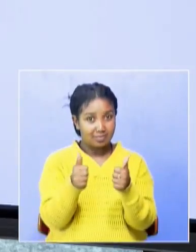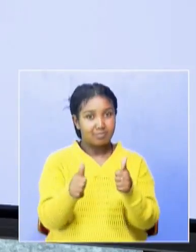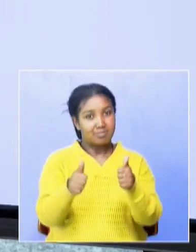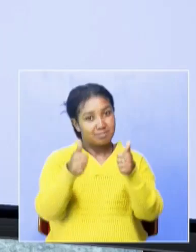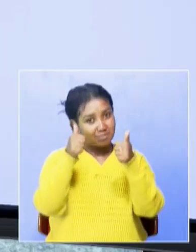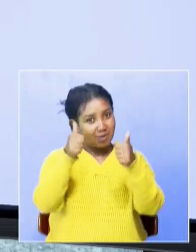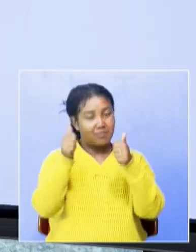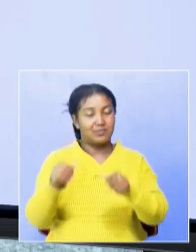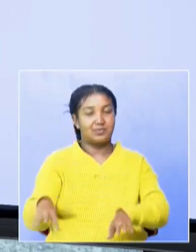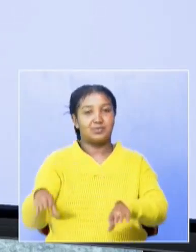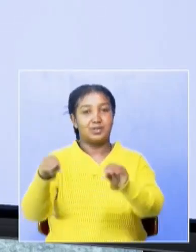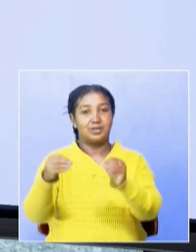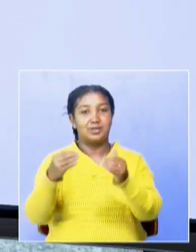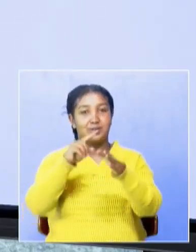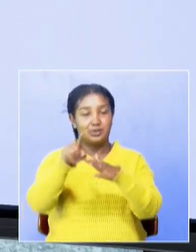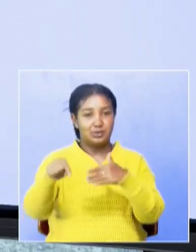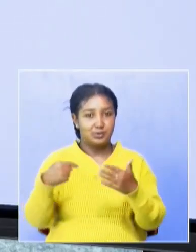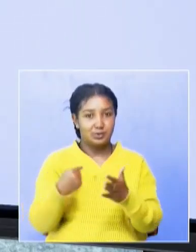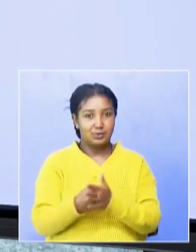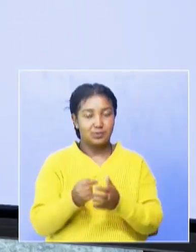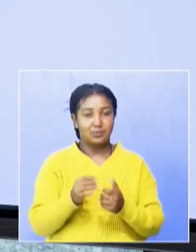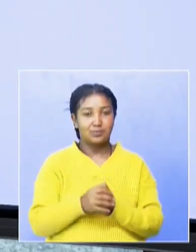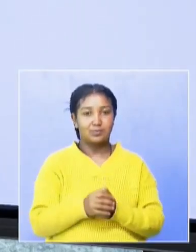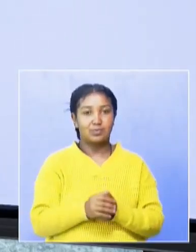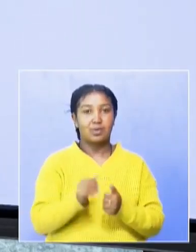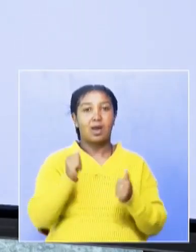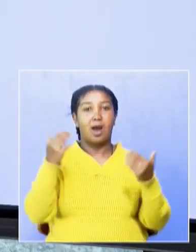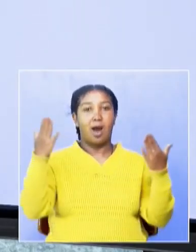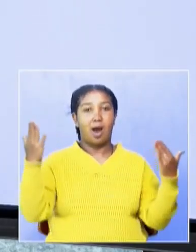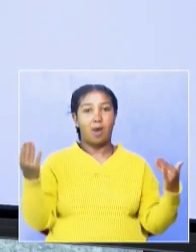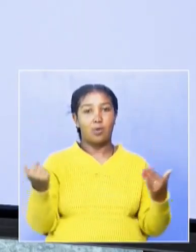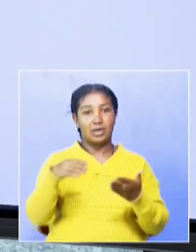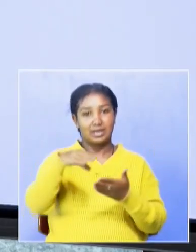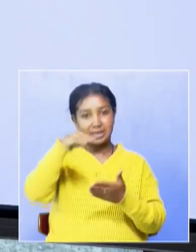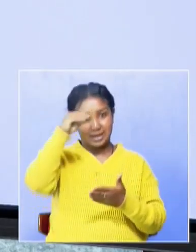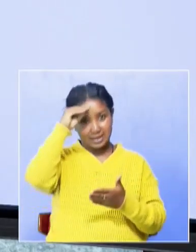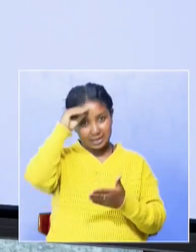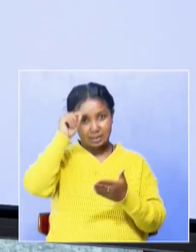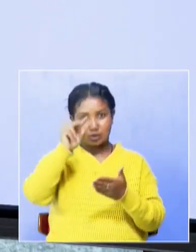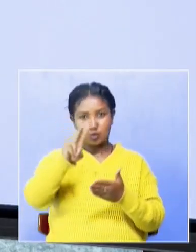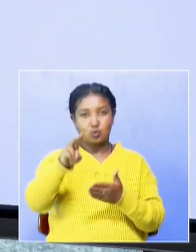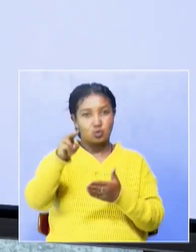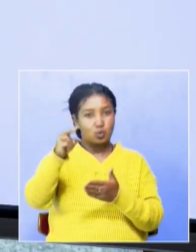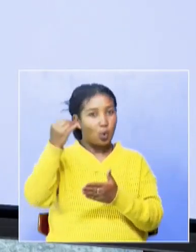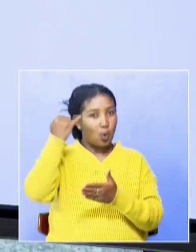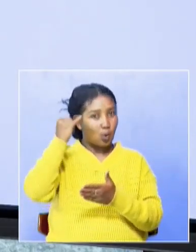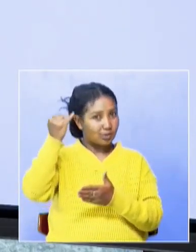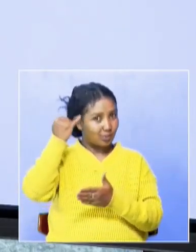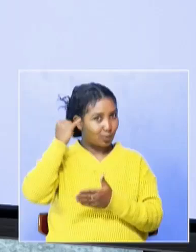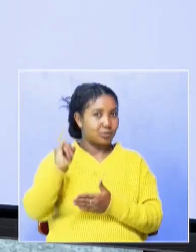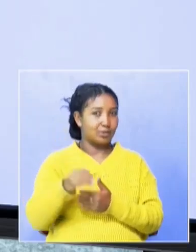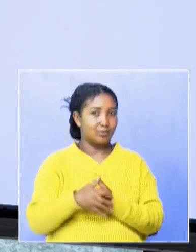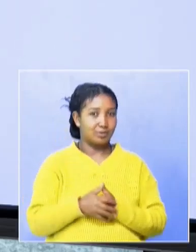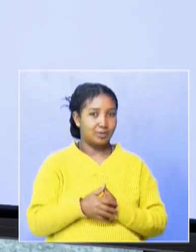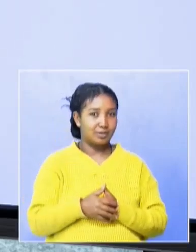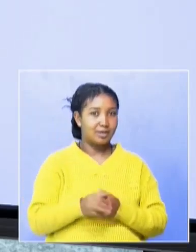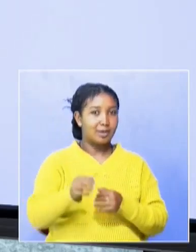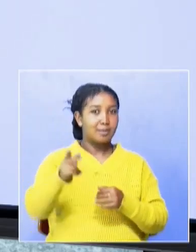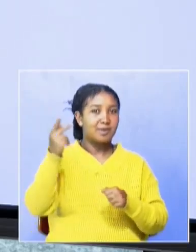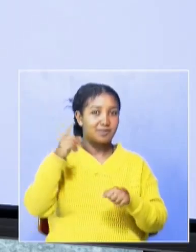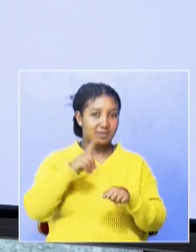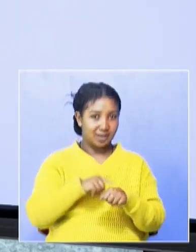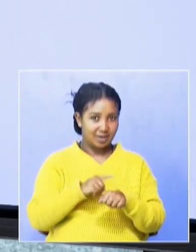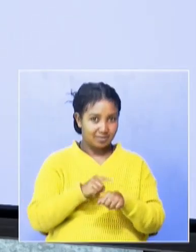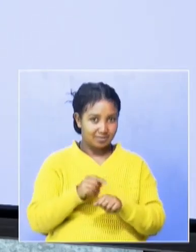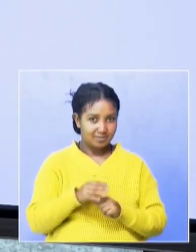Bravo, students. So, I hope we've learned these two concepts. in the previous